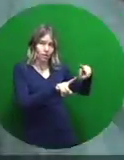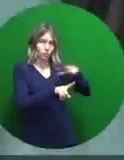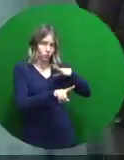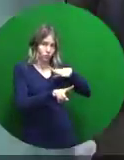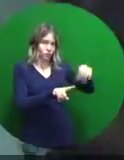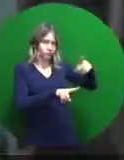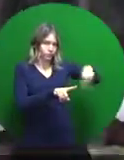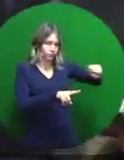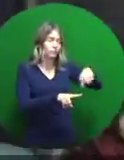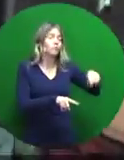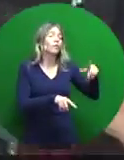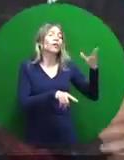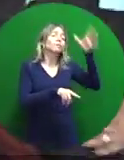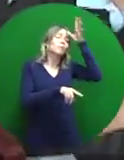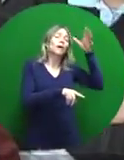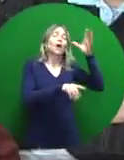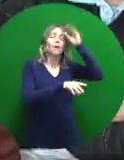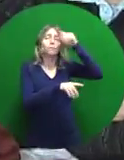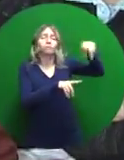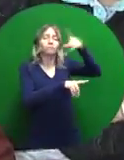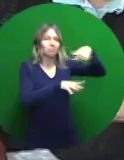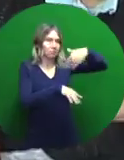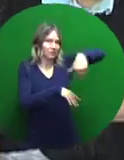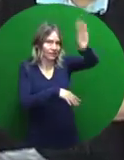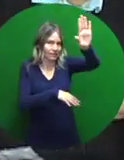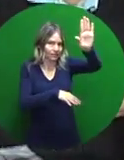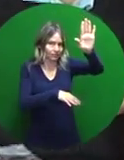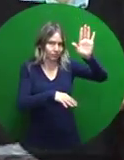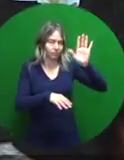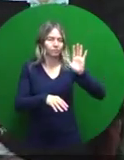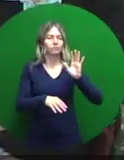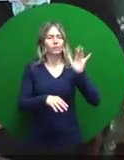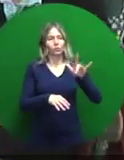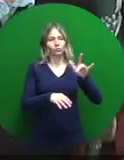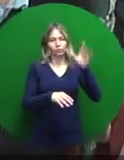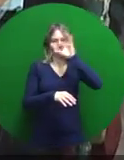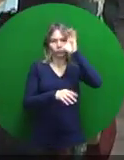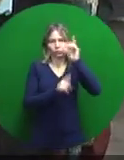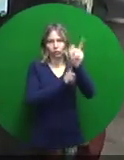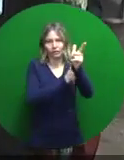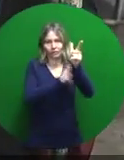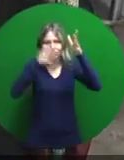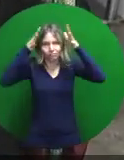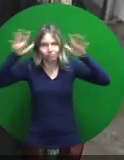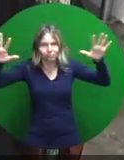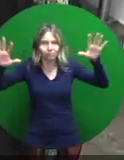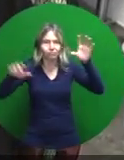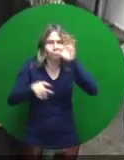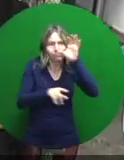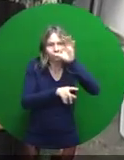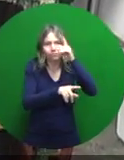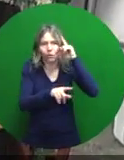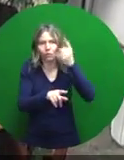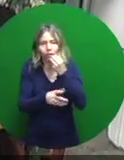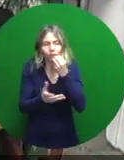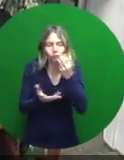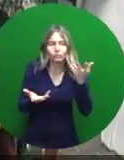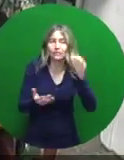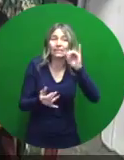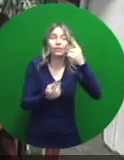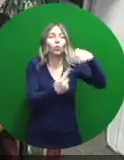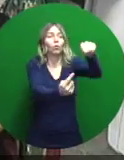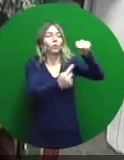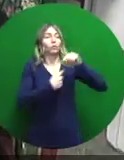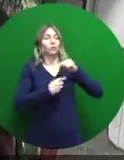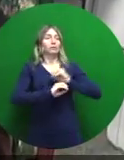my father and others had to try and they had to walk to try and catch caribou because back then